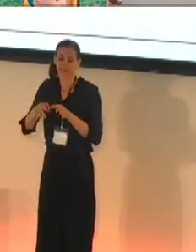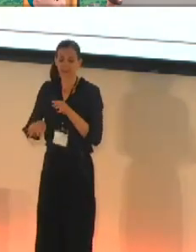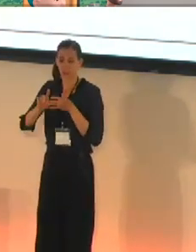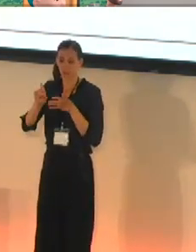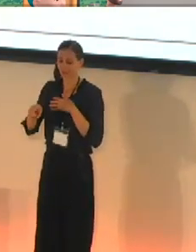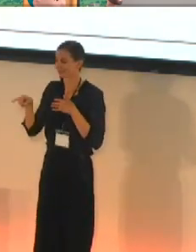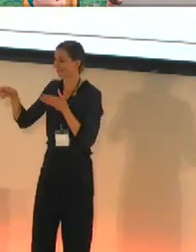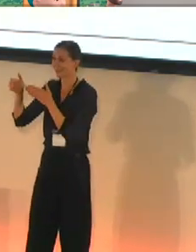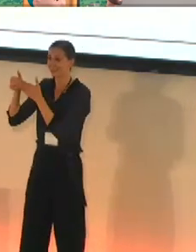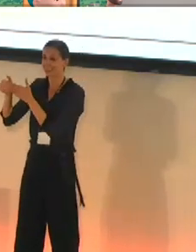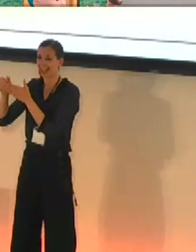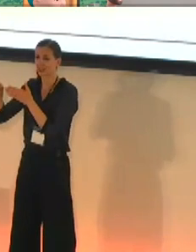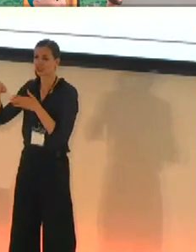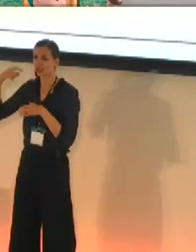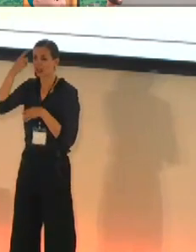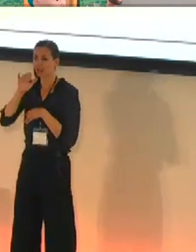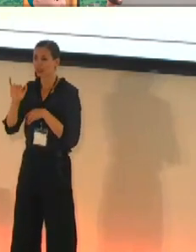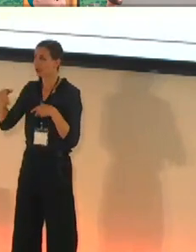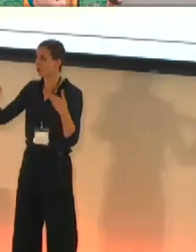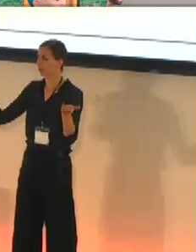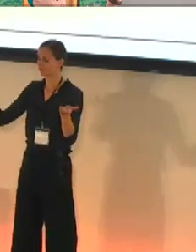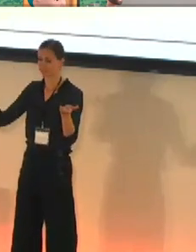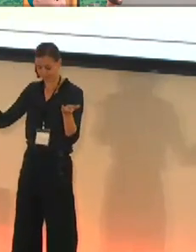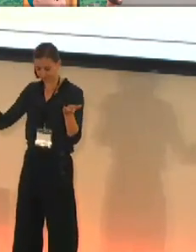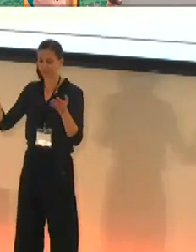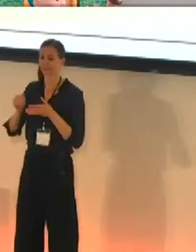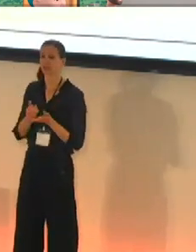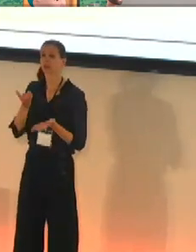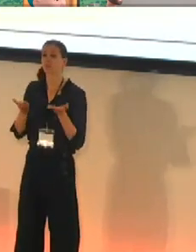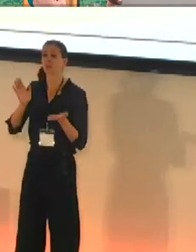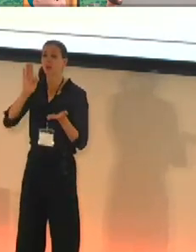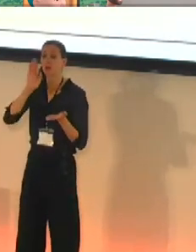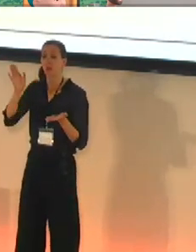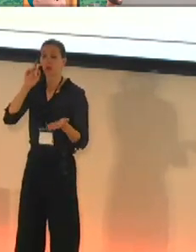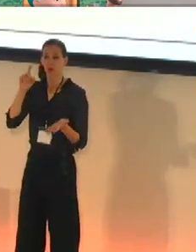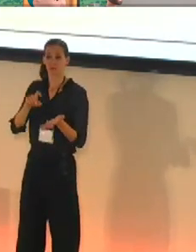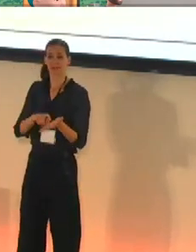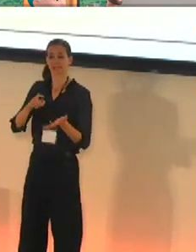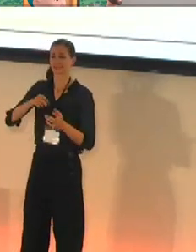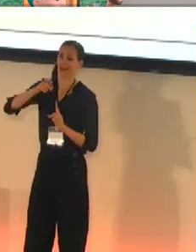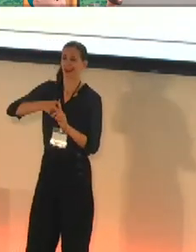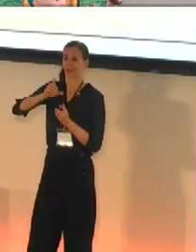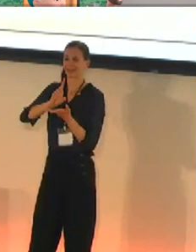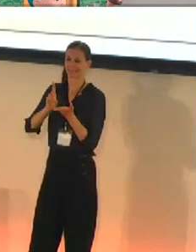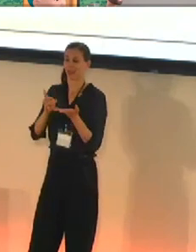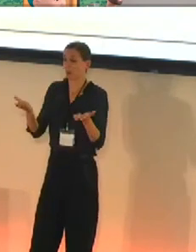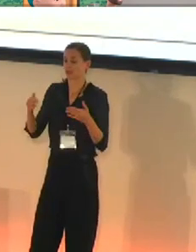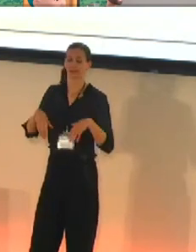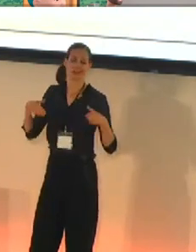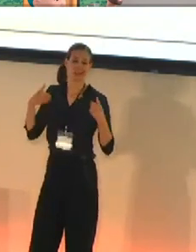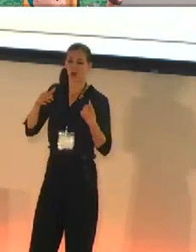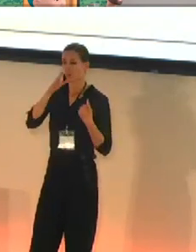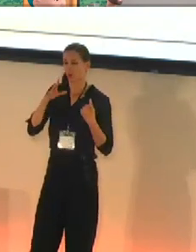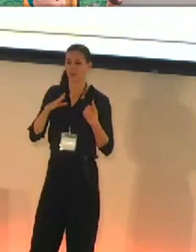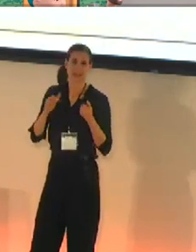guide look like? Now, you might recall our initial just default guide design was a young woman with short black hair and sort of